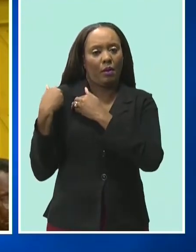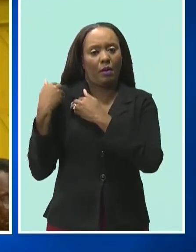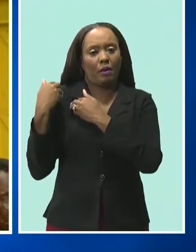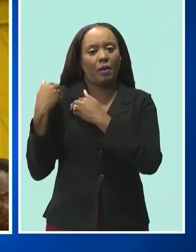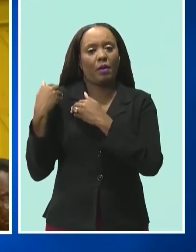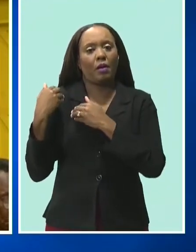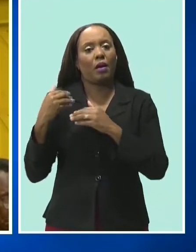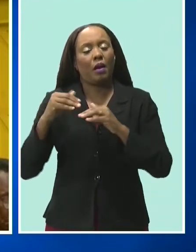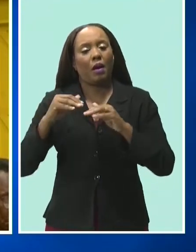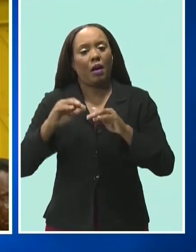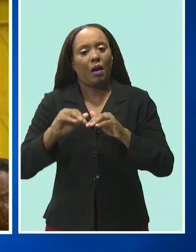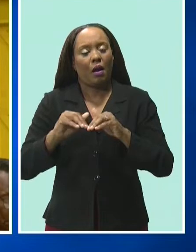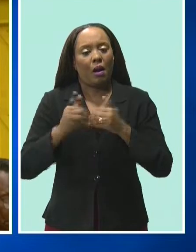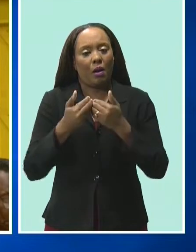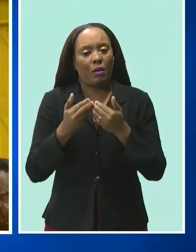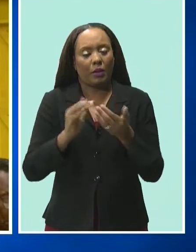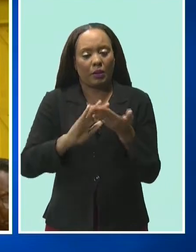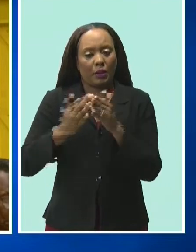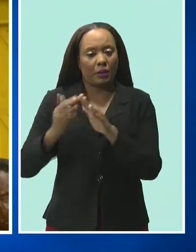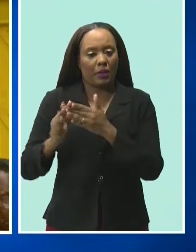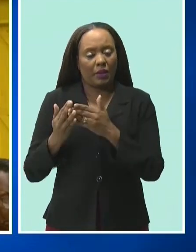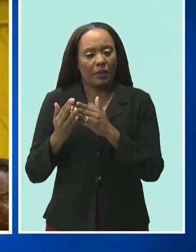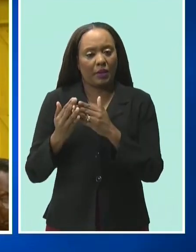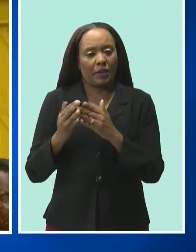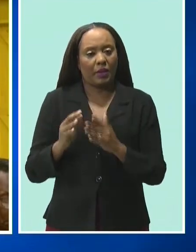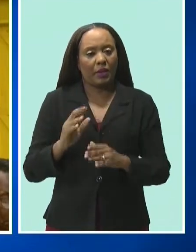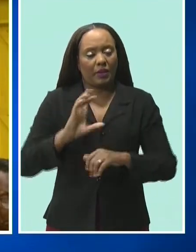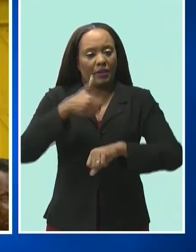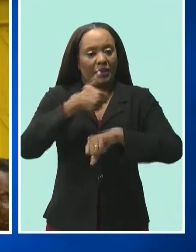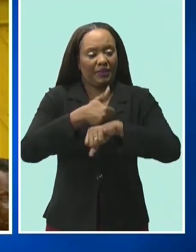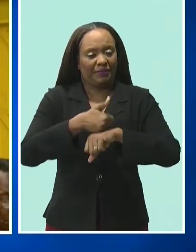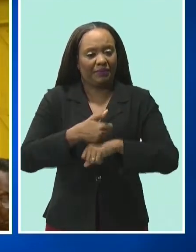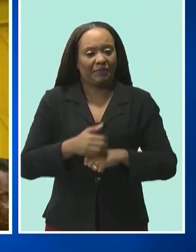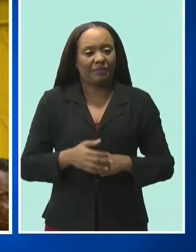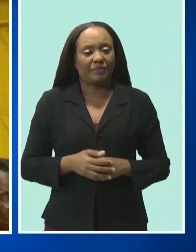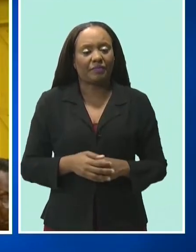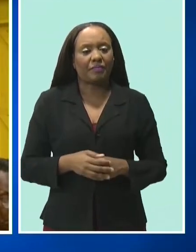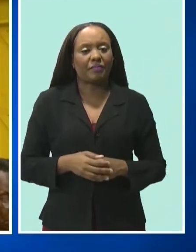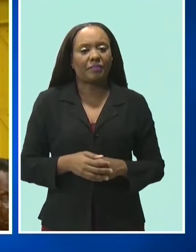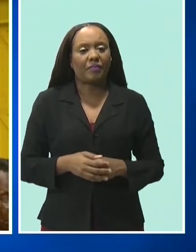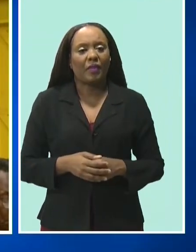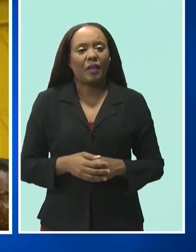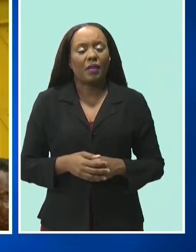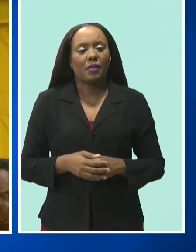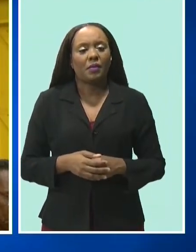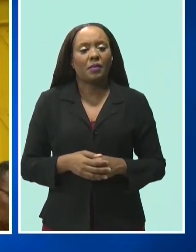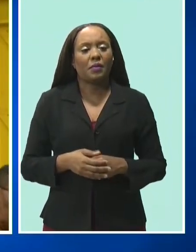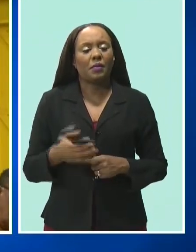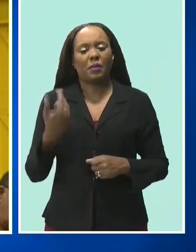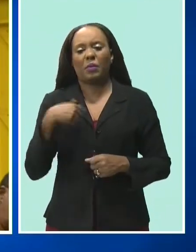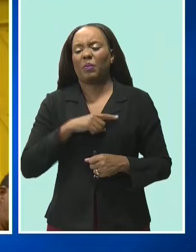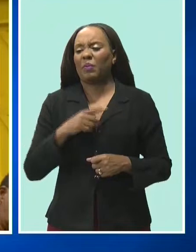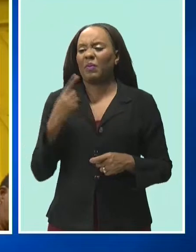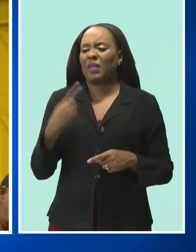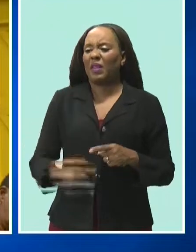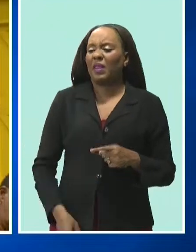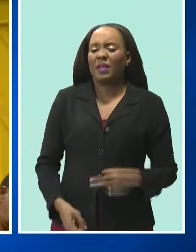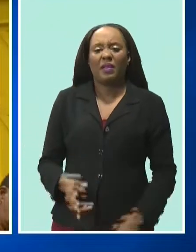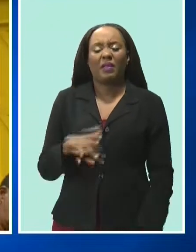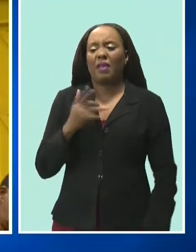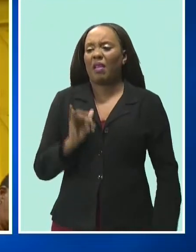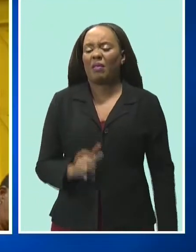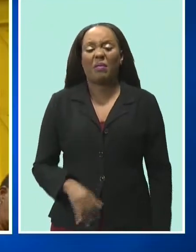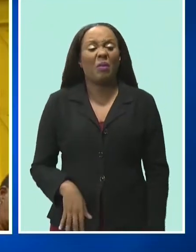the governance of their country. We can't behave in Barbados as if only 30